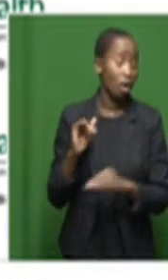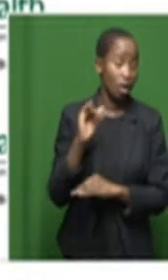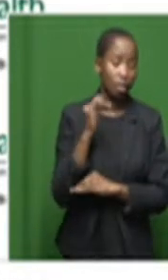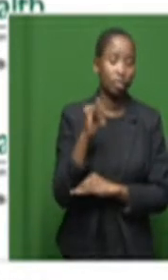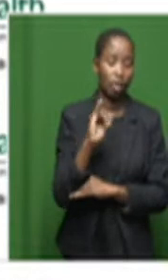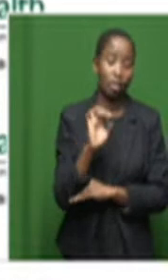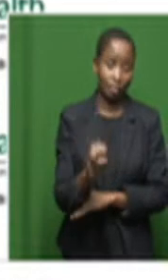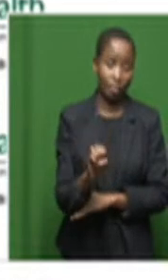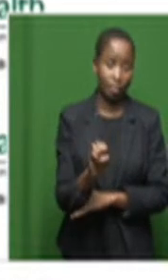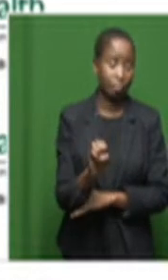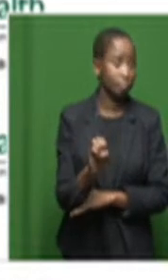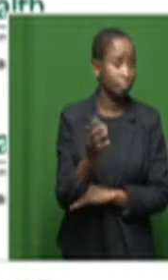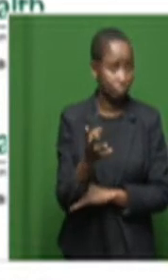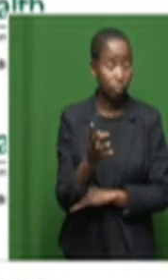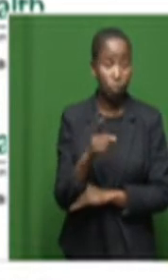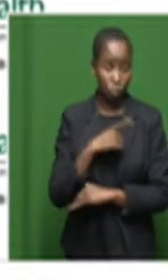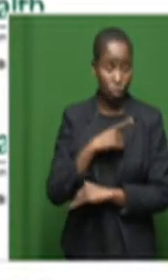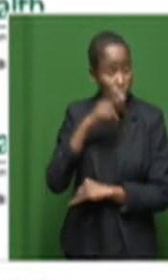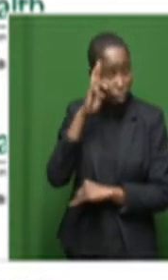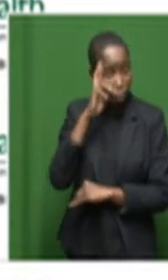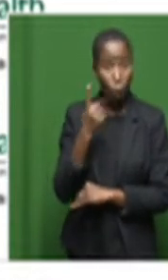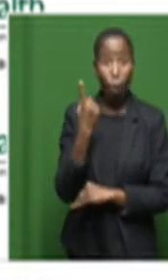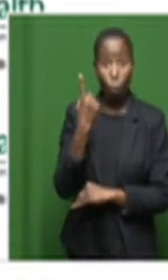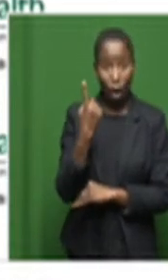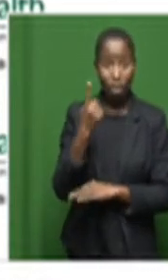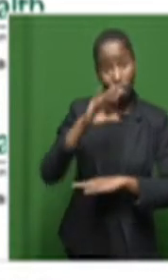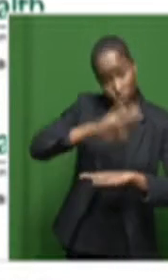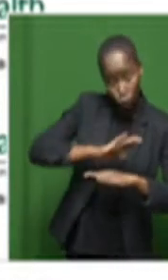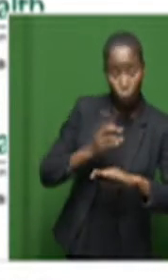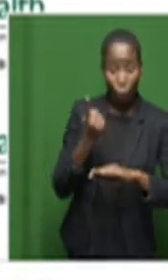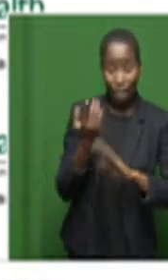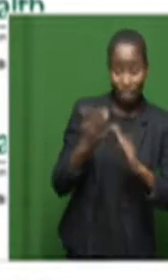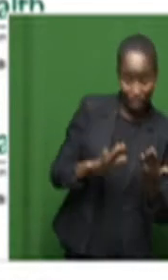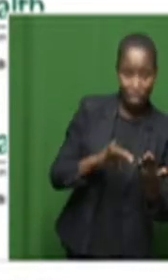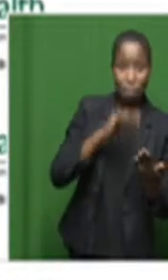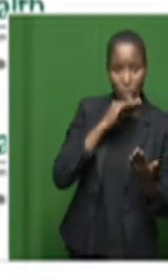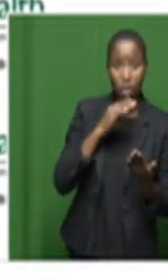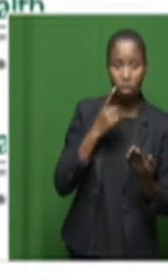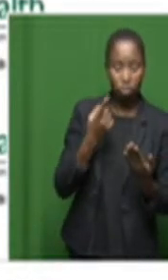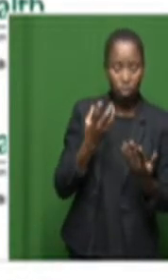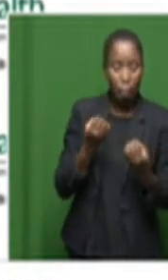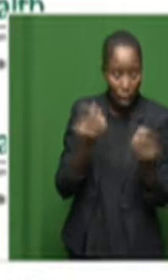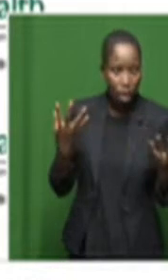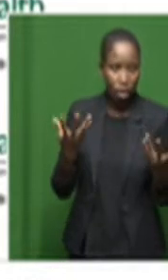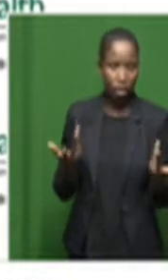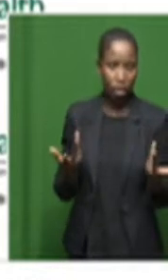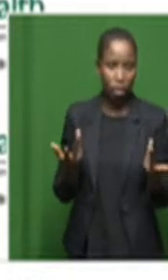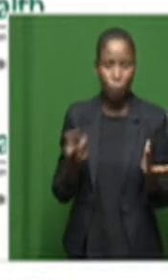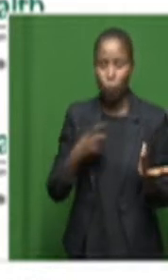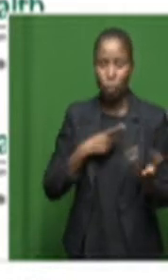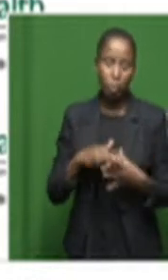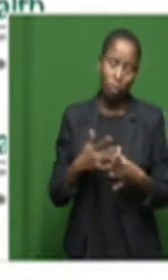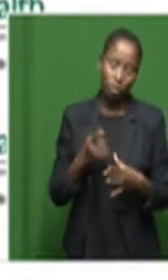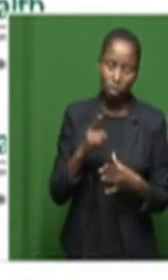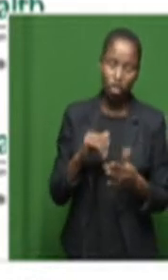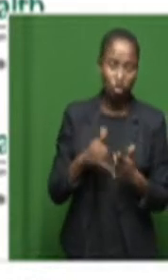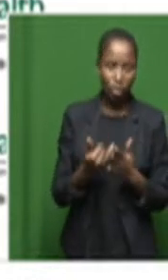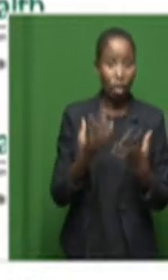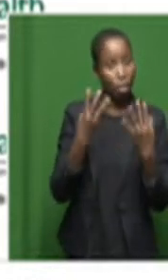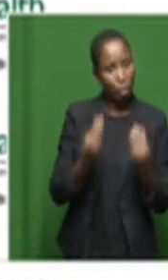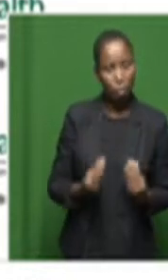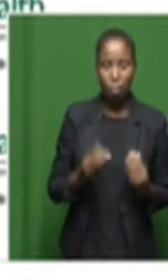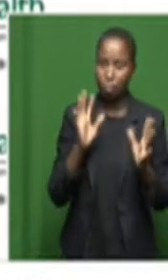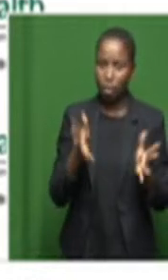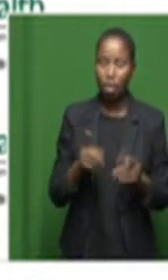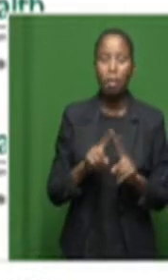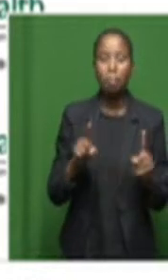course, one death is just one too many, because as we know, this is not just a statistic, but it